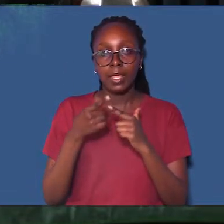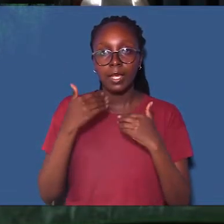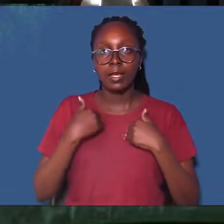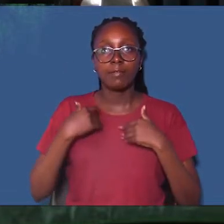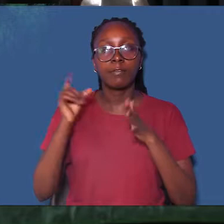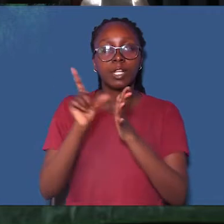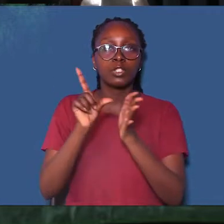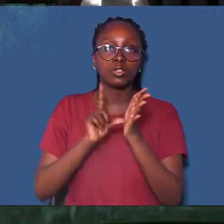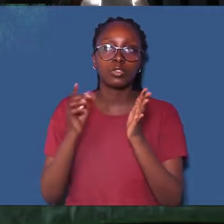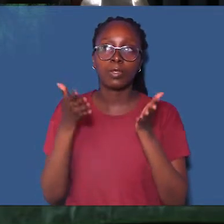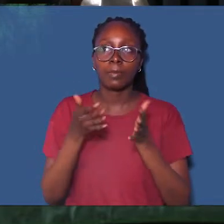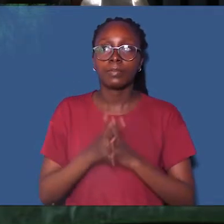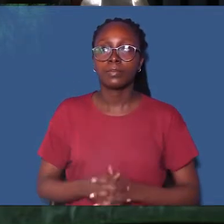lessons.